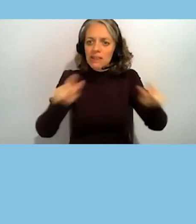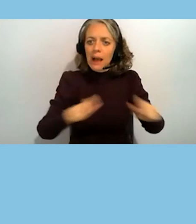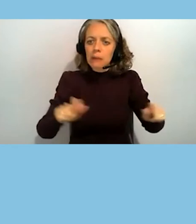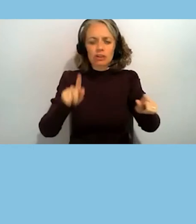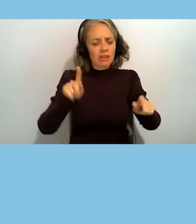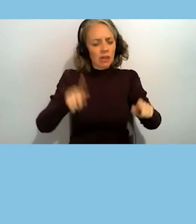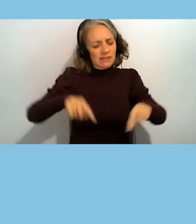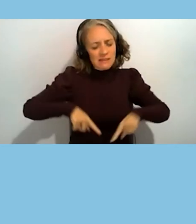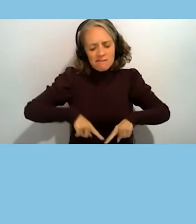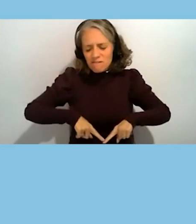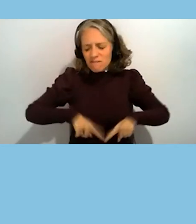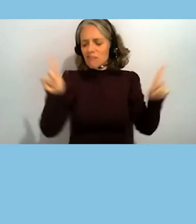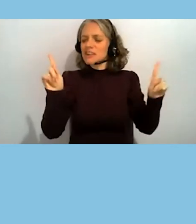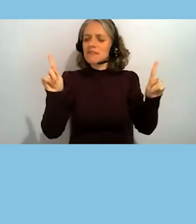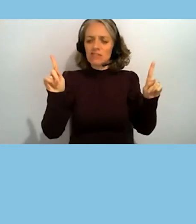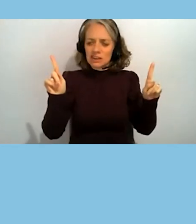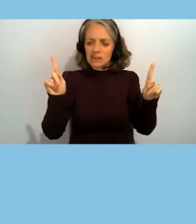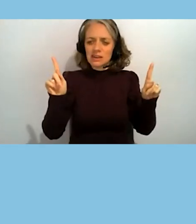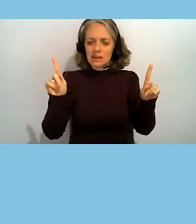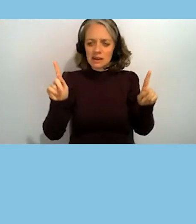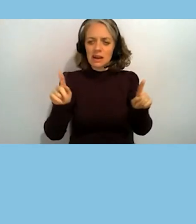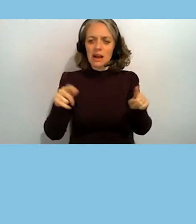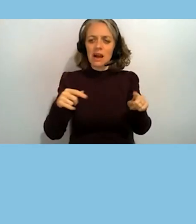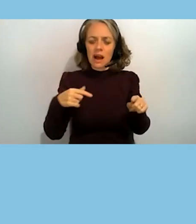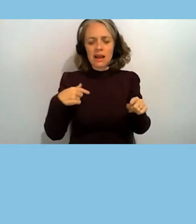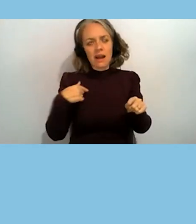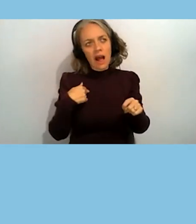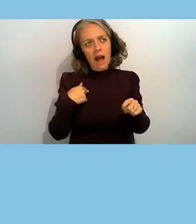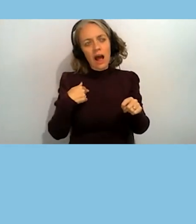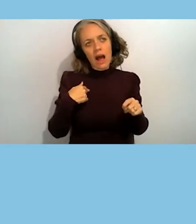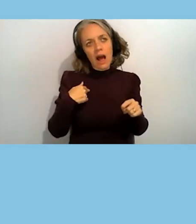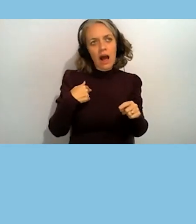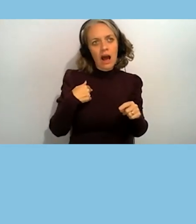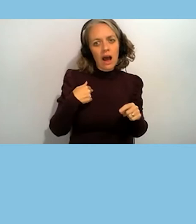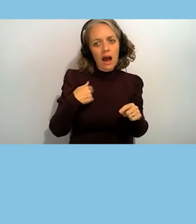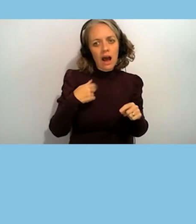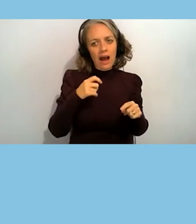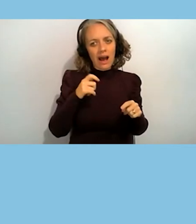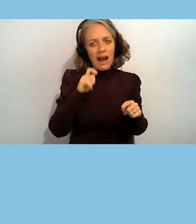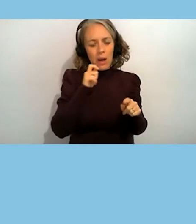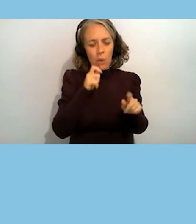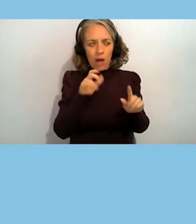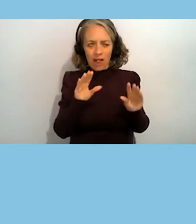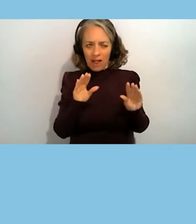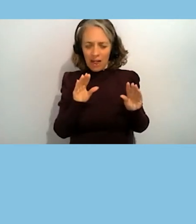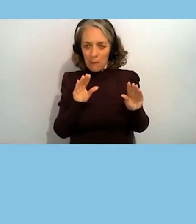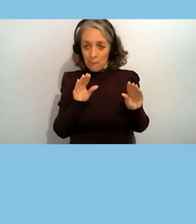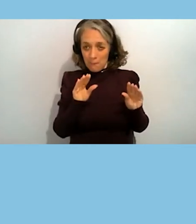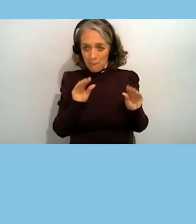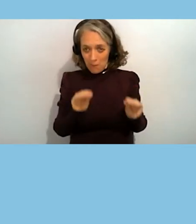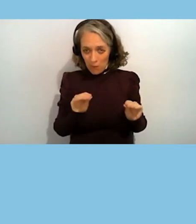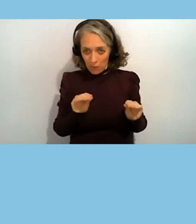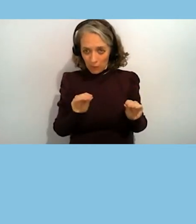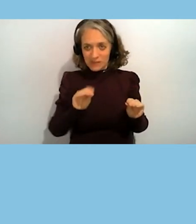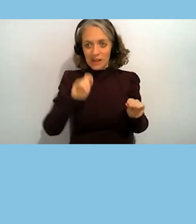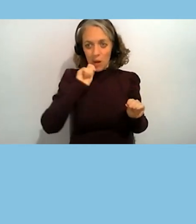different temporality, and I'm going to kind of pause there, and I'm going to